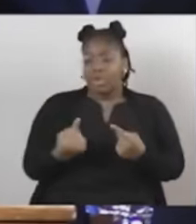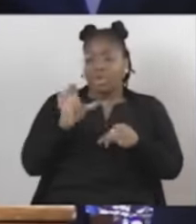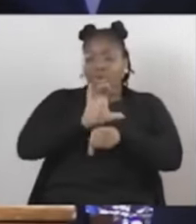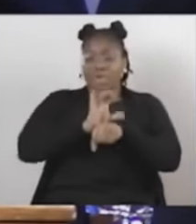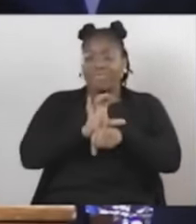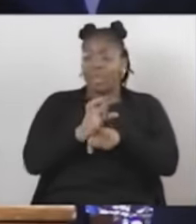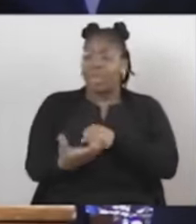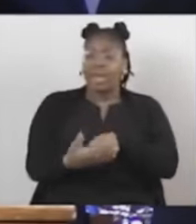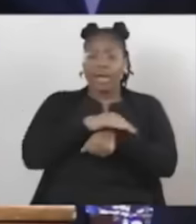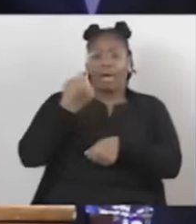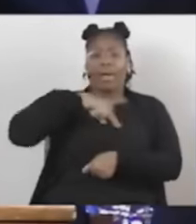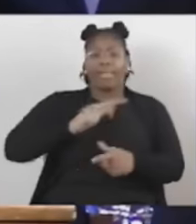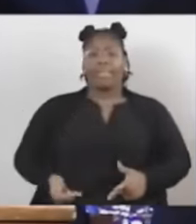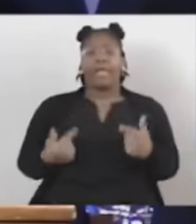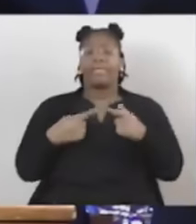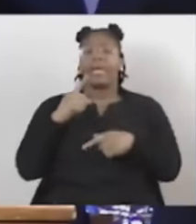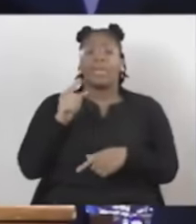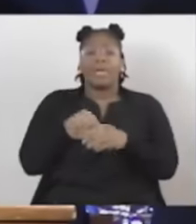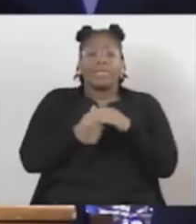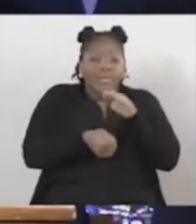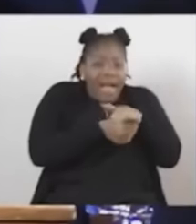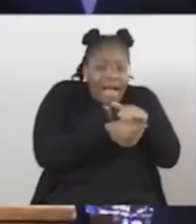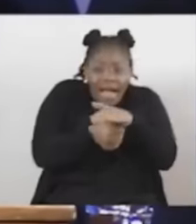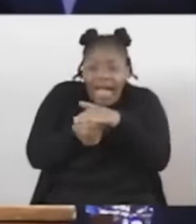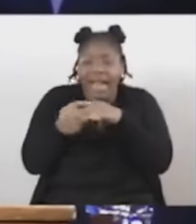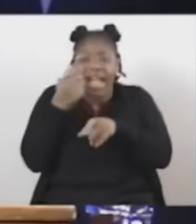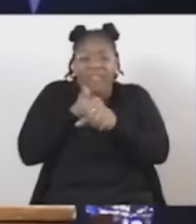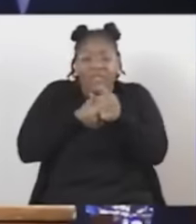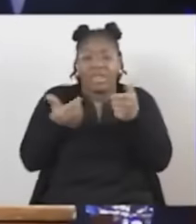up stuff that needs to be confronted when we get here.